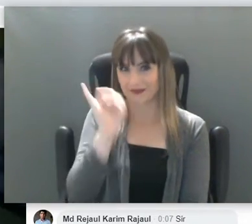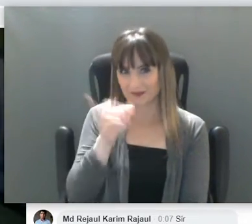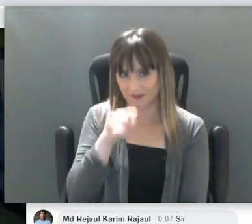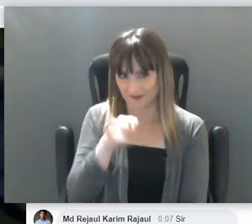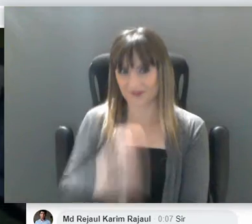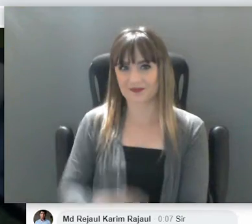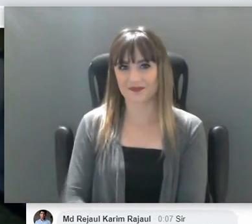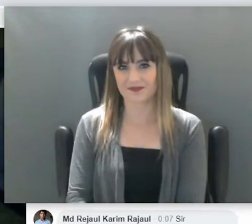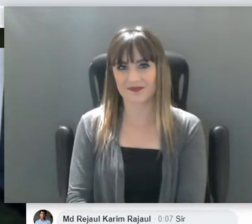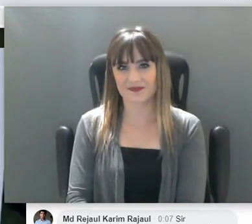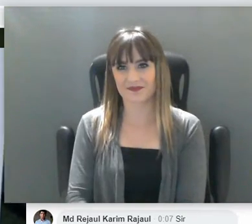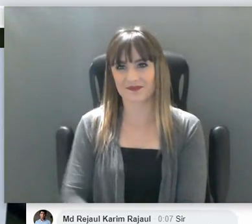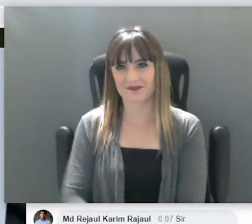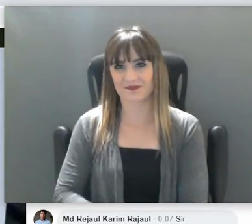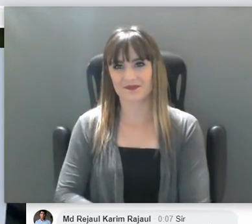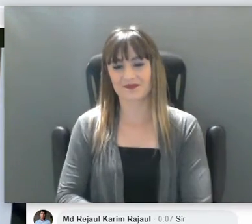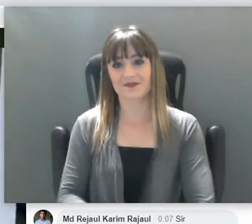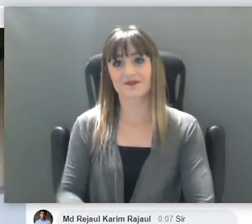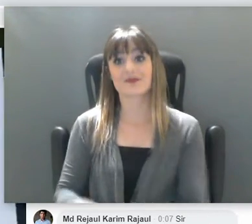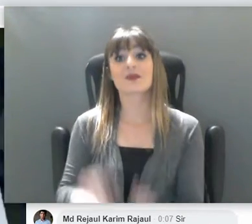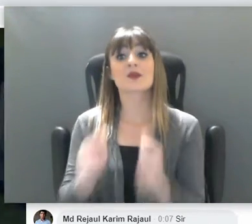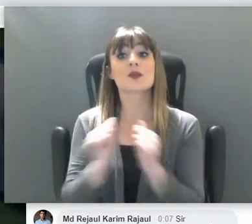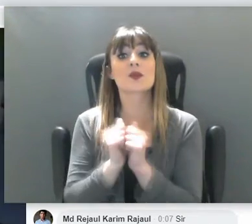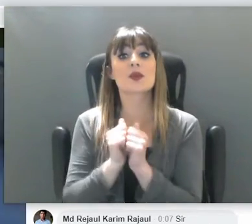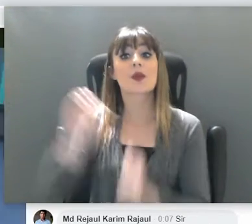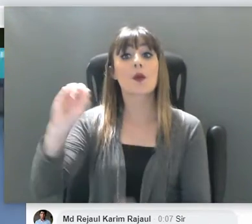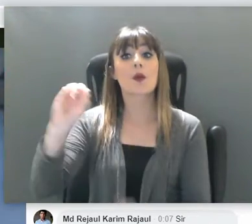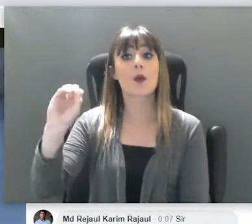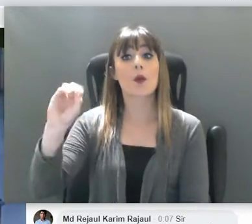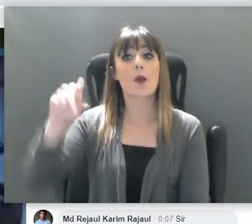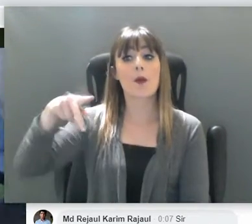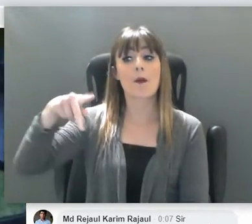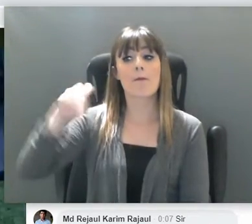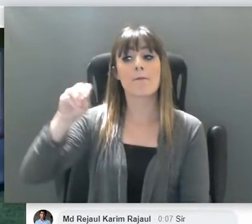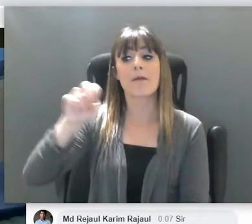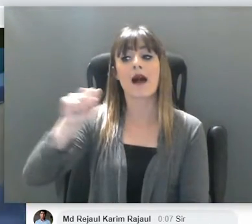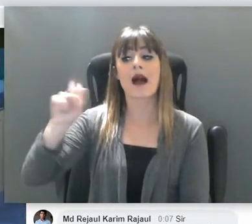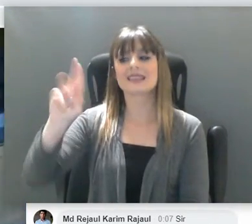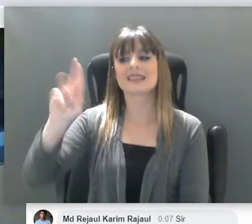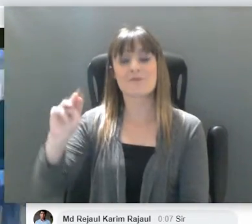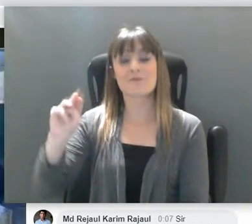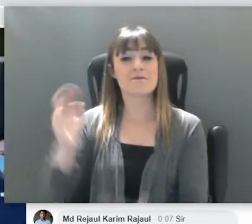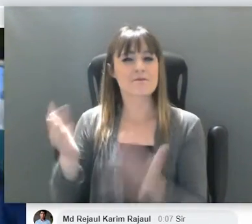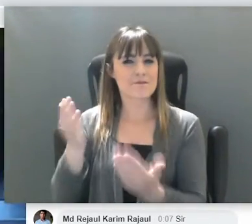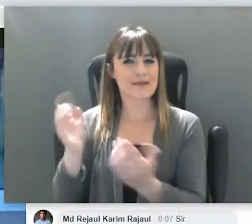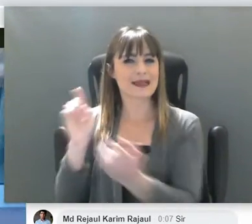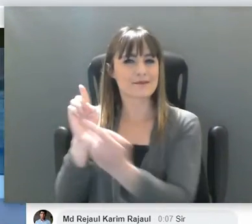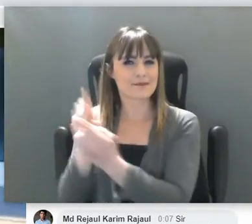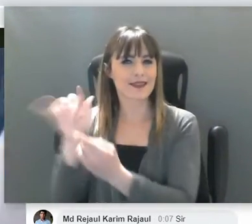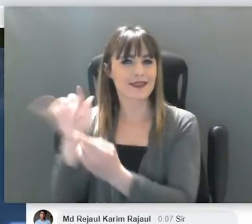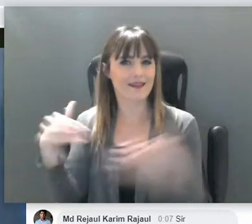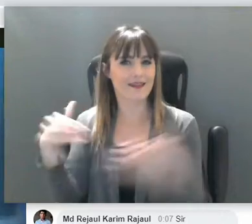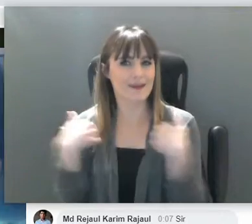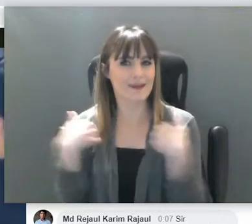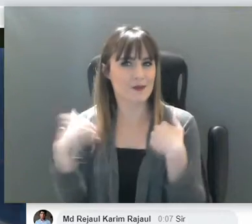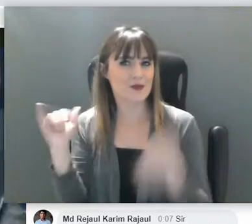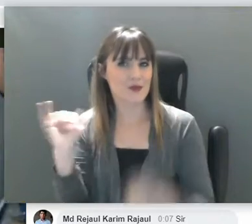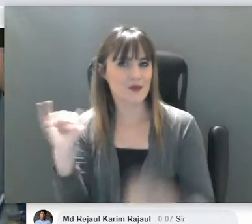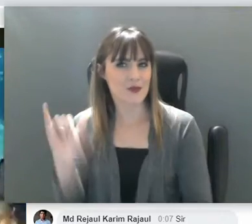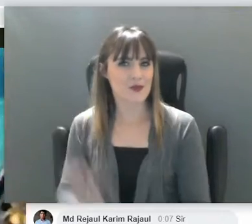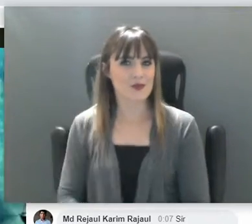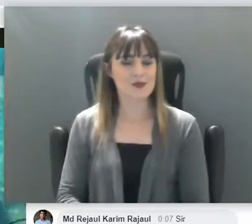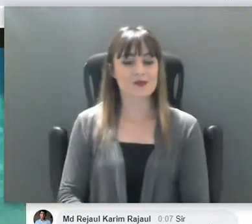one of our opossums. Another critter that we might meet. So let's have Melanie step on in. Mel, what you got for us today? We'll